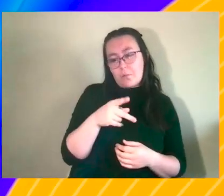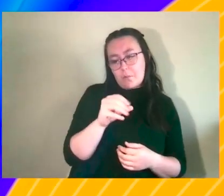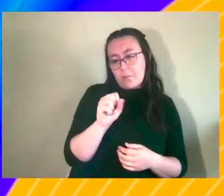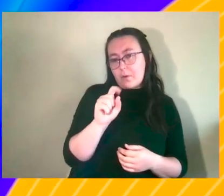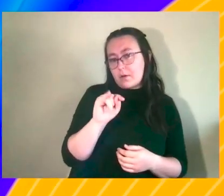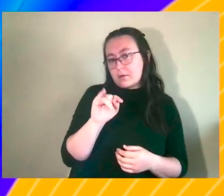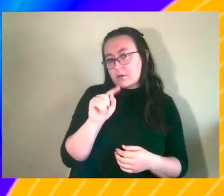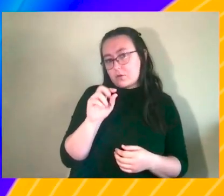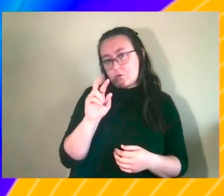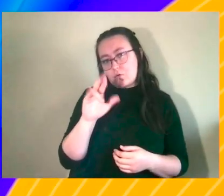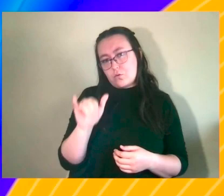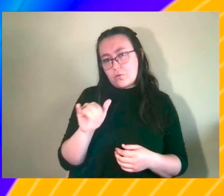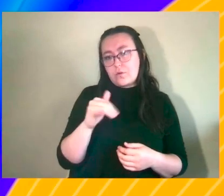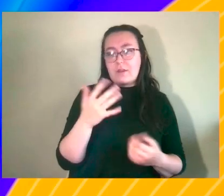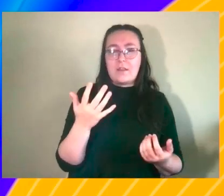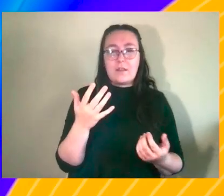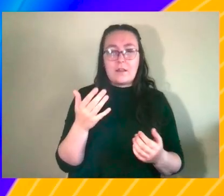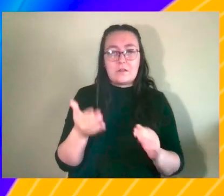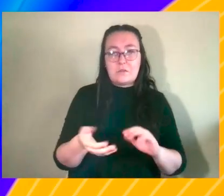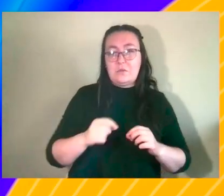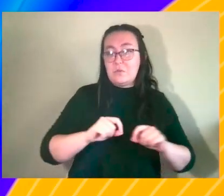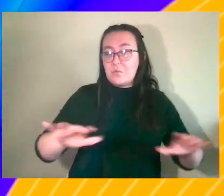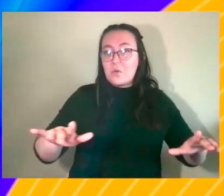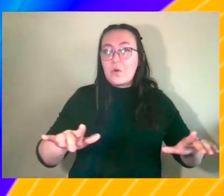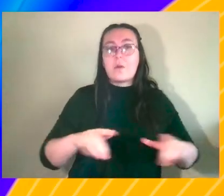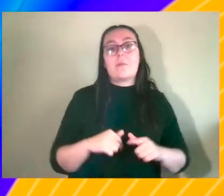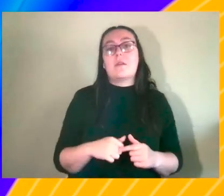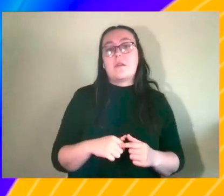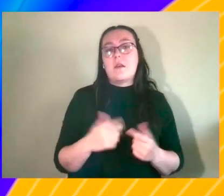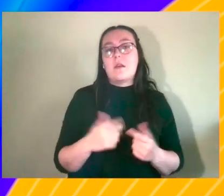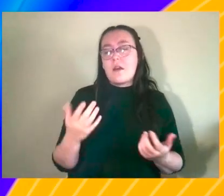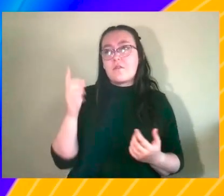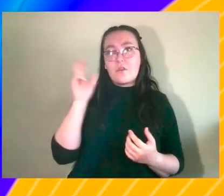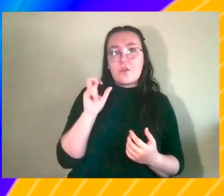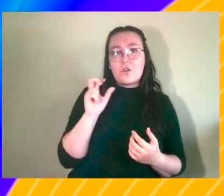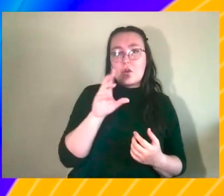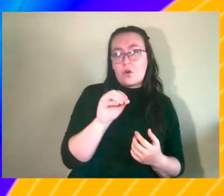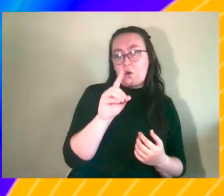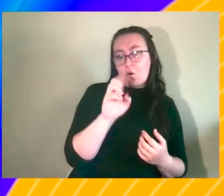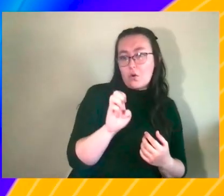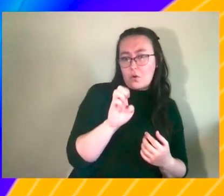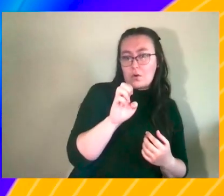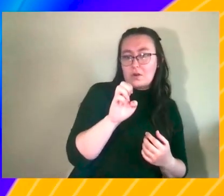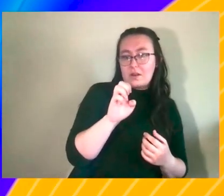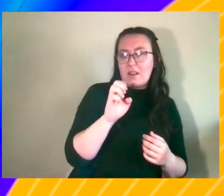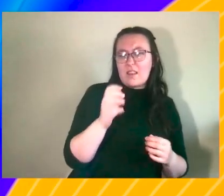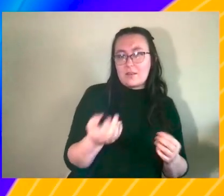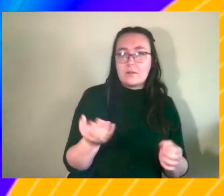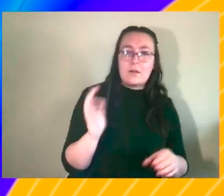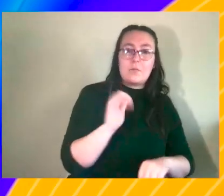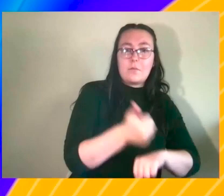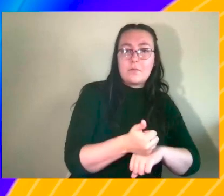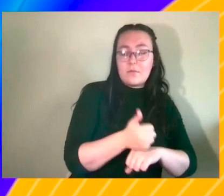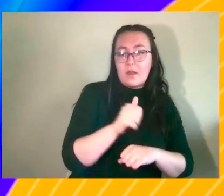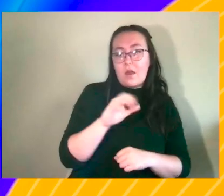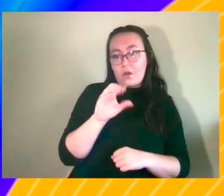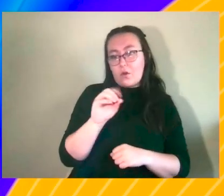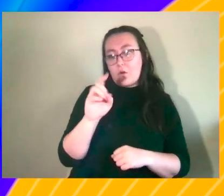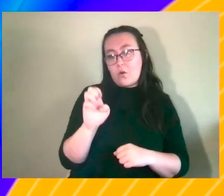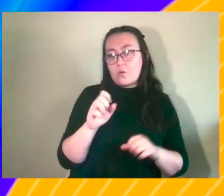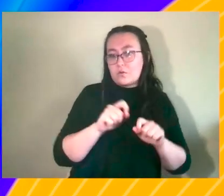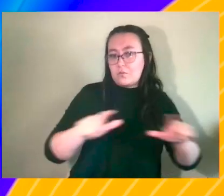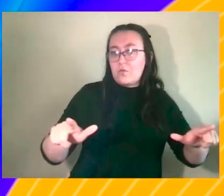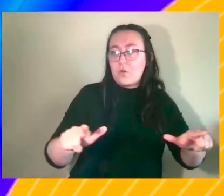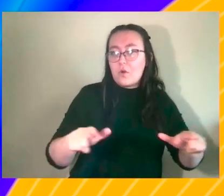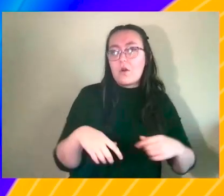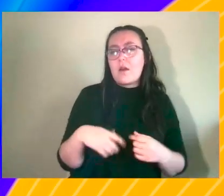and I hear AWS services like code commit and code deploy, so it sounds like Catalyst is bringing all those together into a package. Is